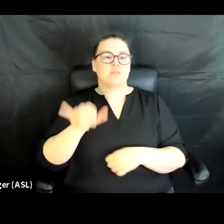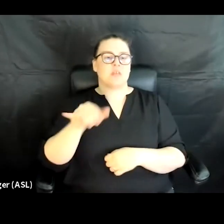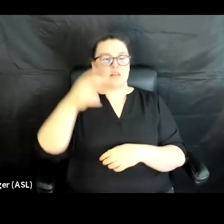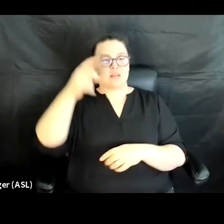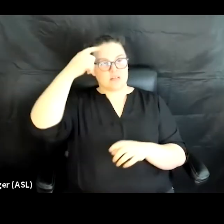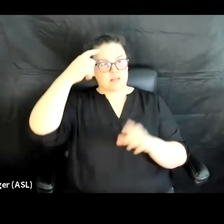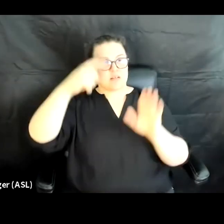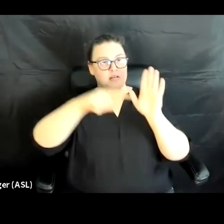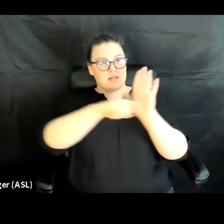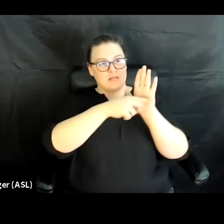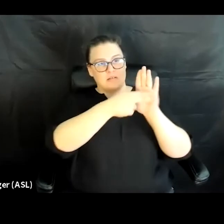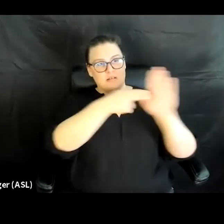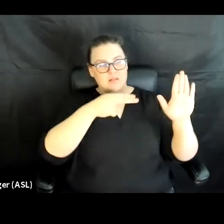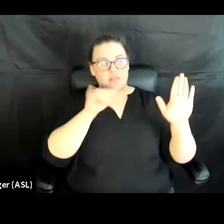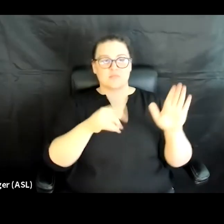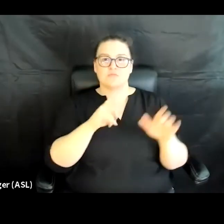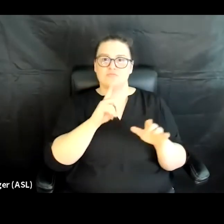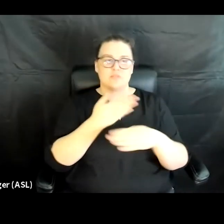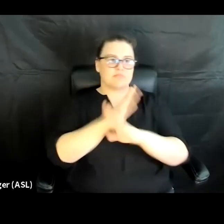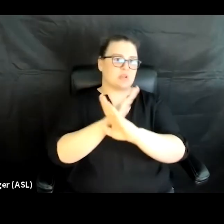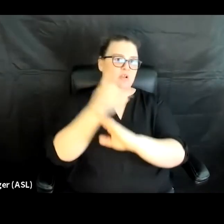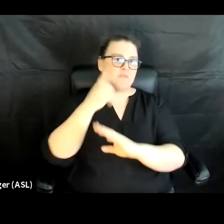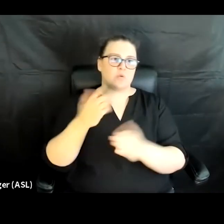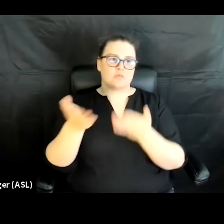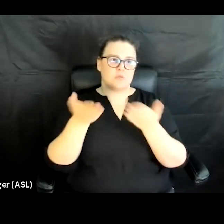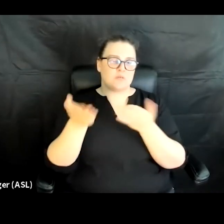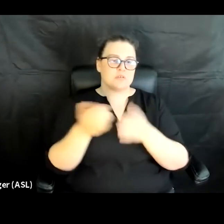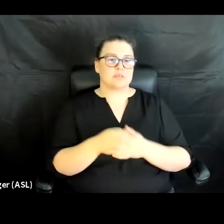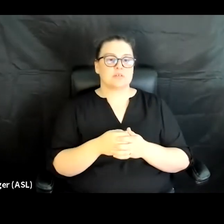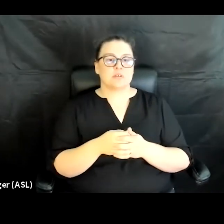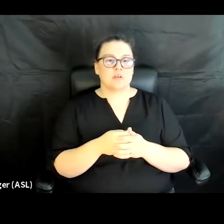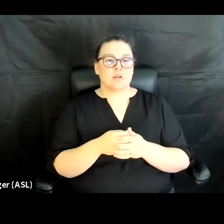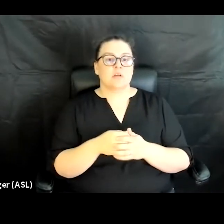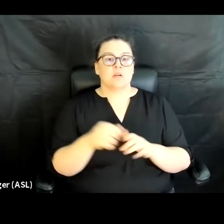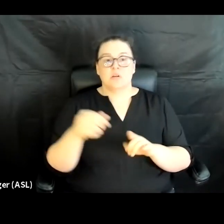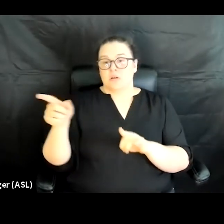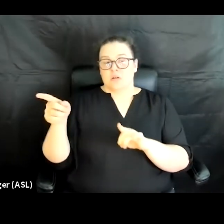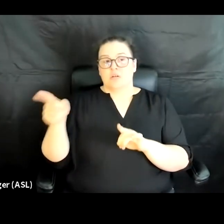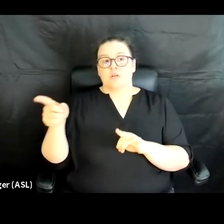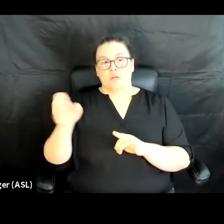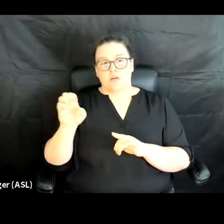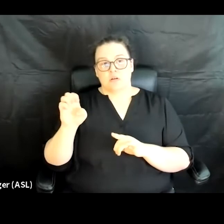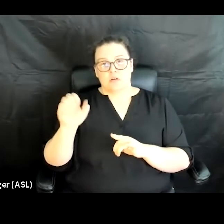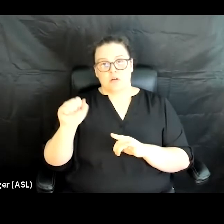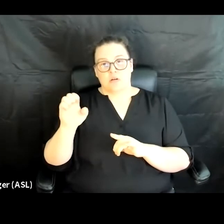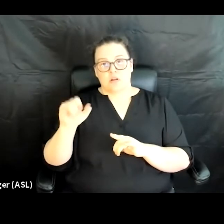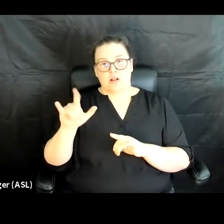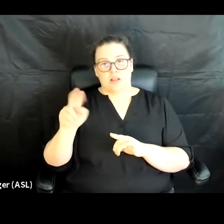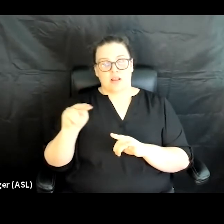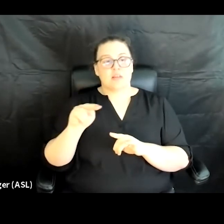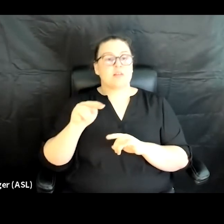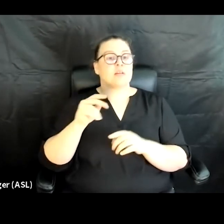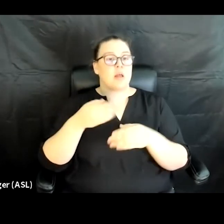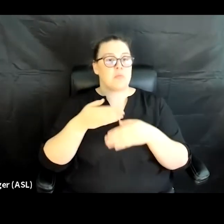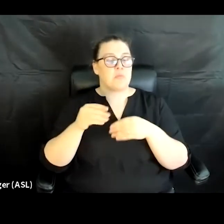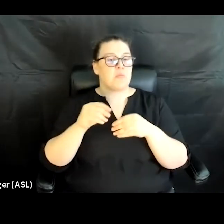to people getting services. The Assemblywoman has passed legislation creating a mental illness anti-stigma fund. So when